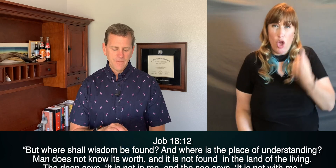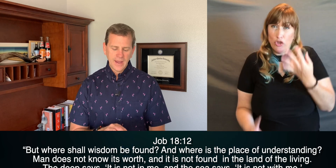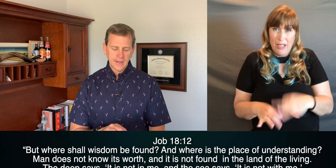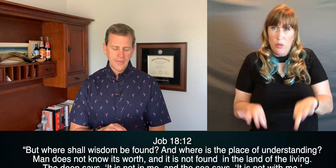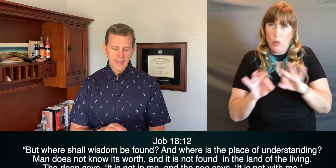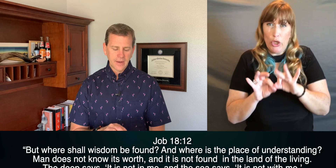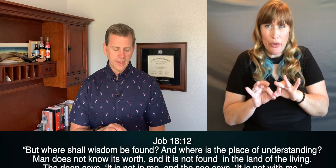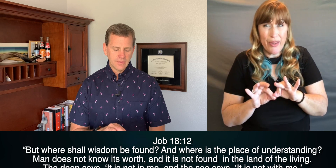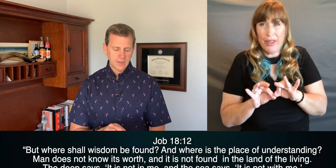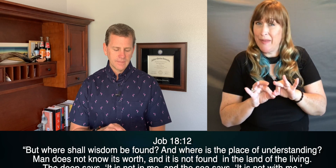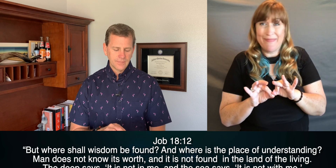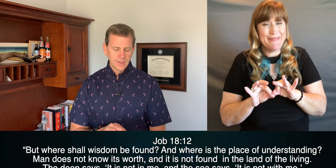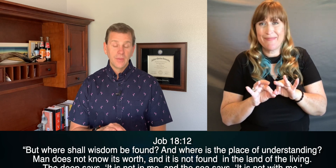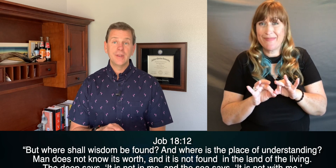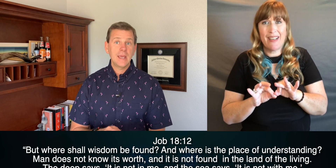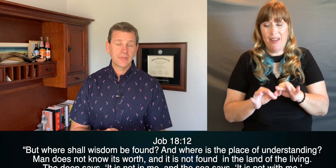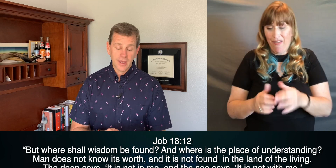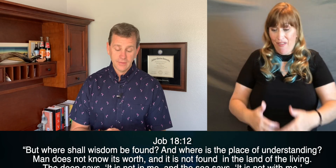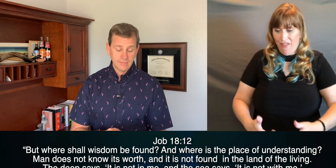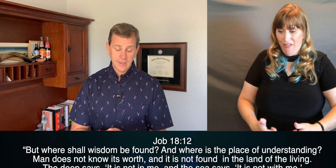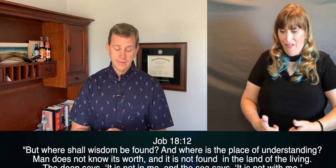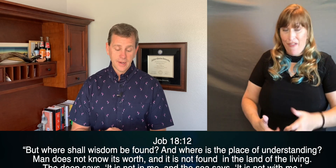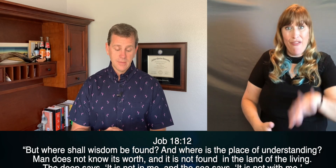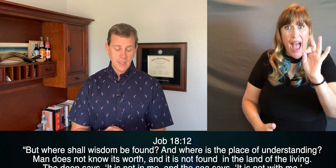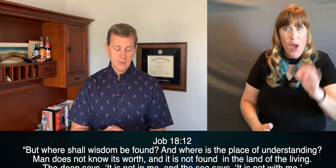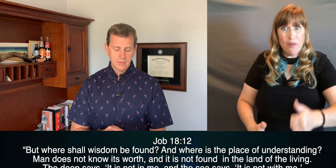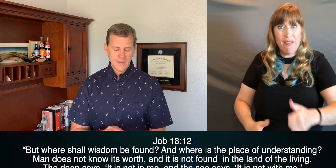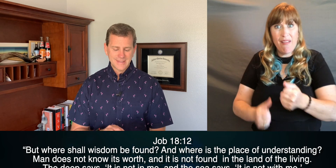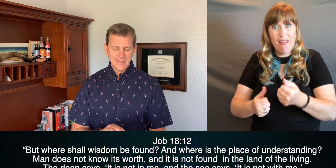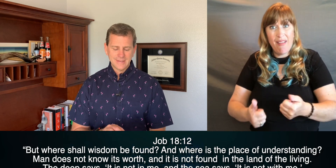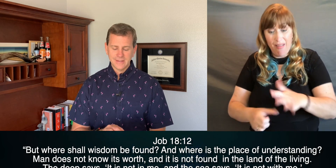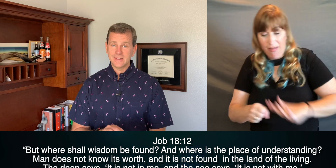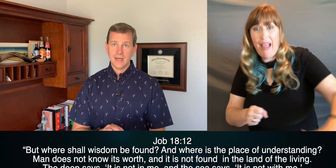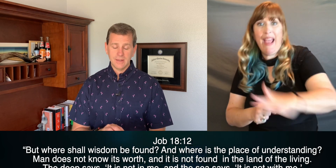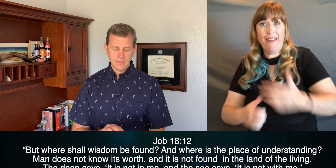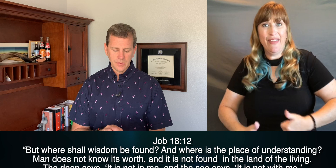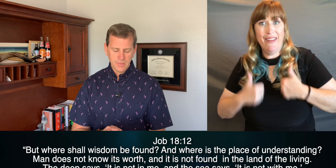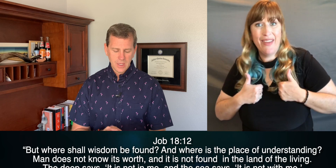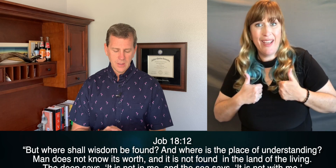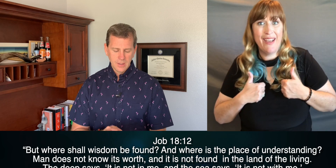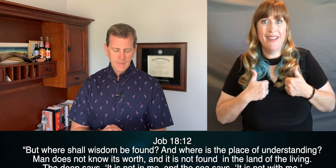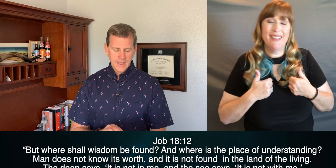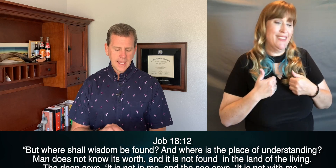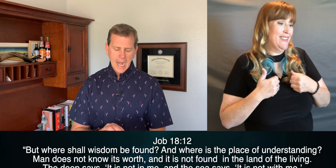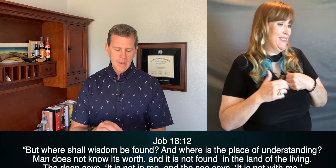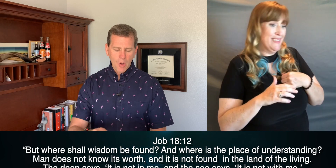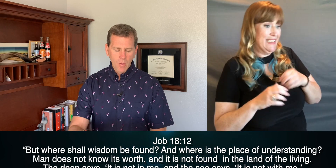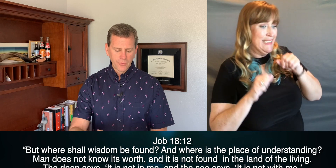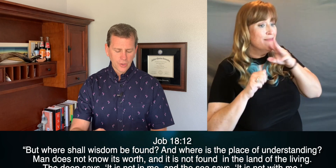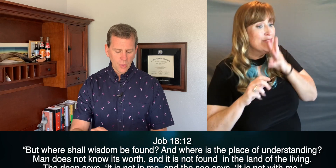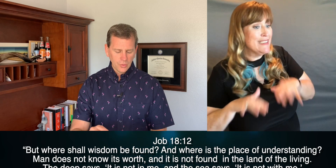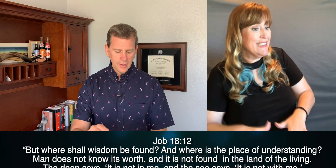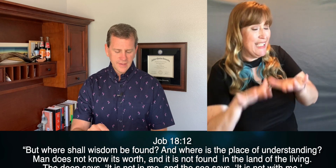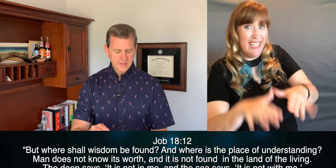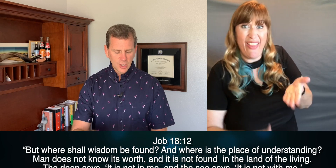not found in the land of the living. The deep says, it is not in me, and the sea says, it is not in with me. It cannot be bought